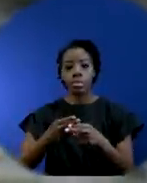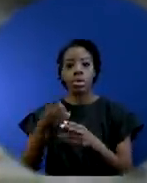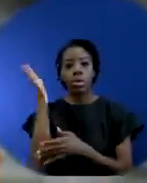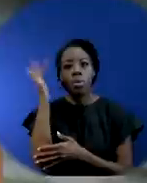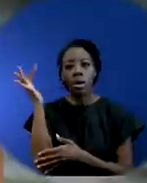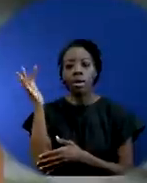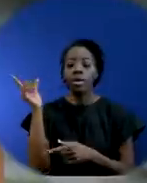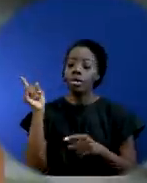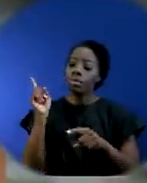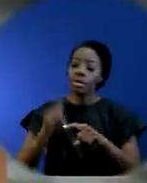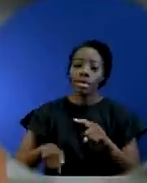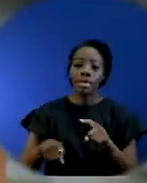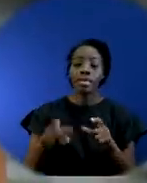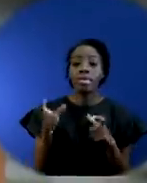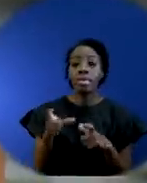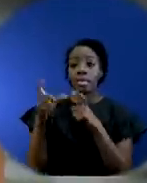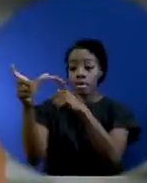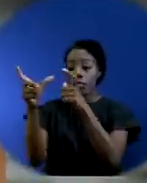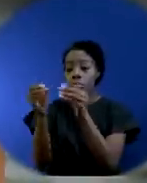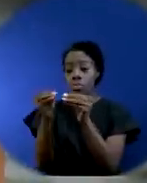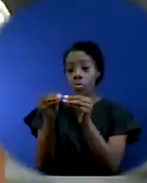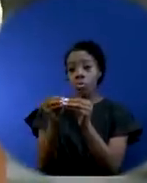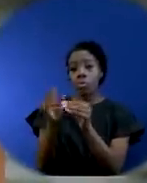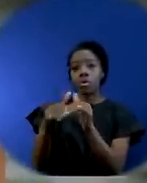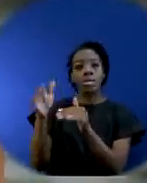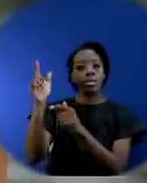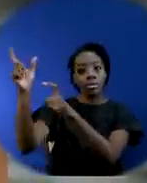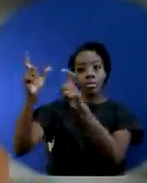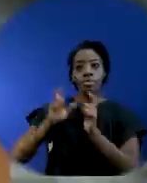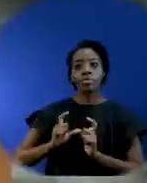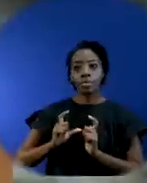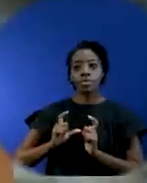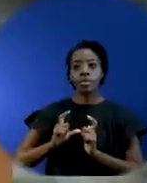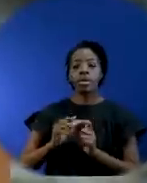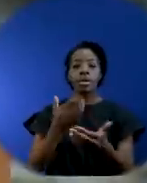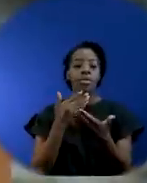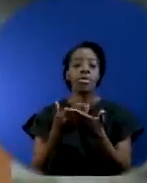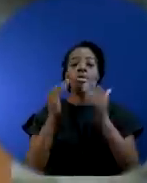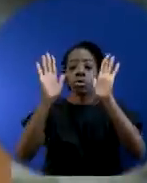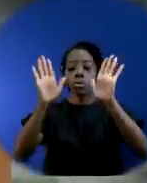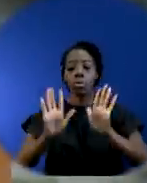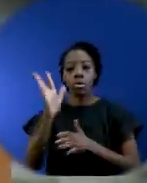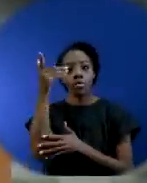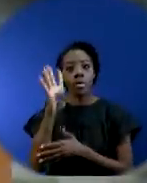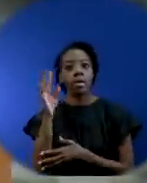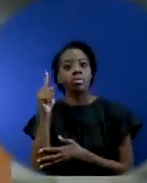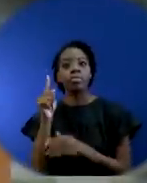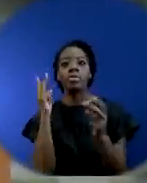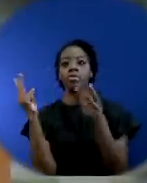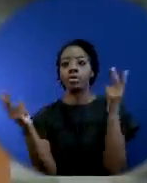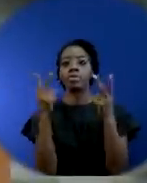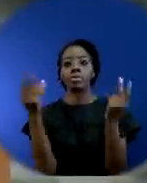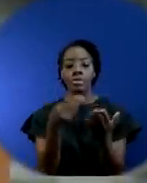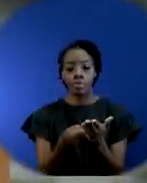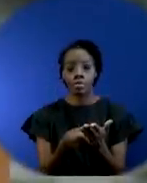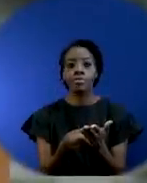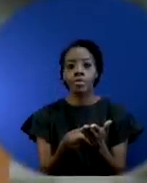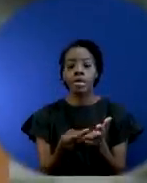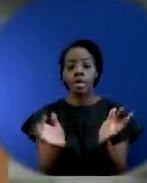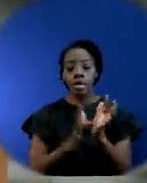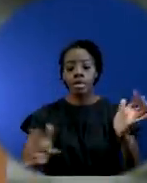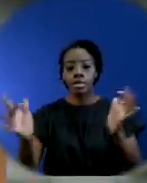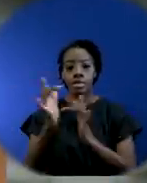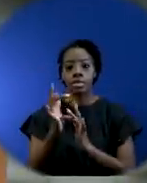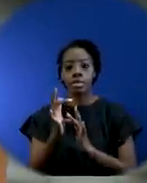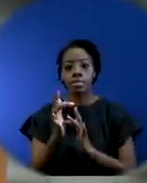can't beat God giving, no matter how we try. Thank you, great God, for victory in our finances. In